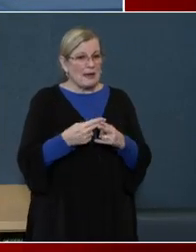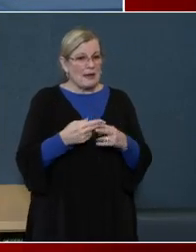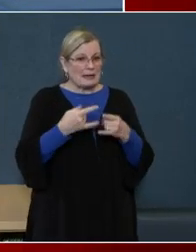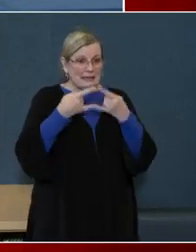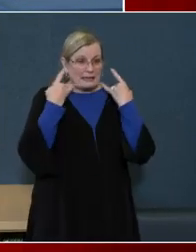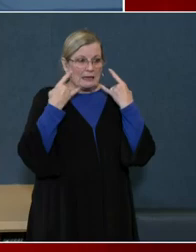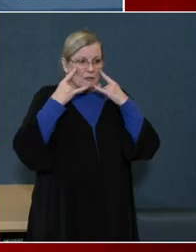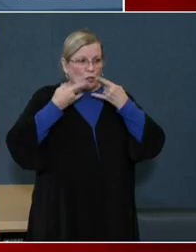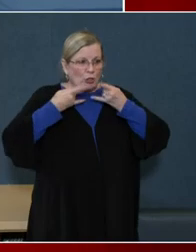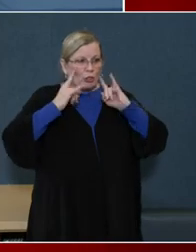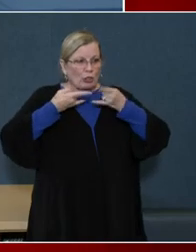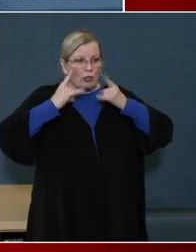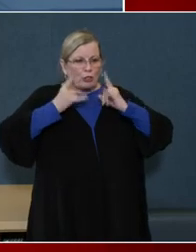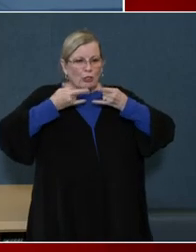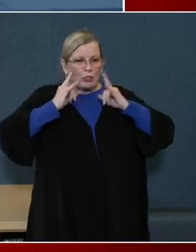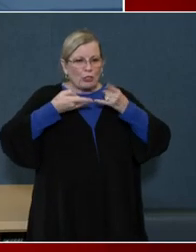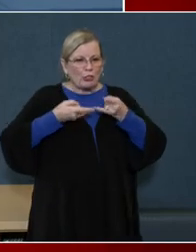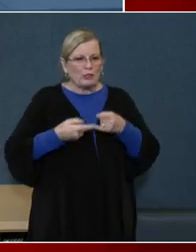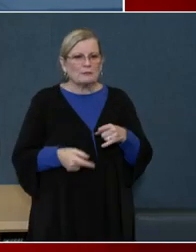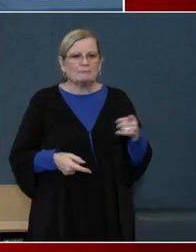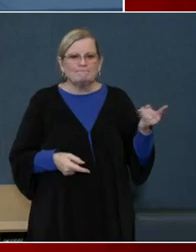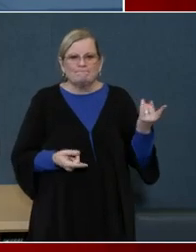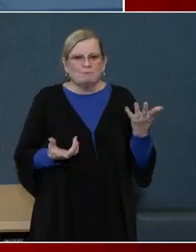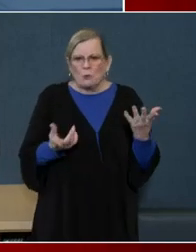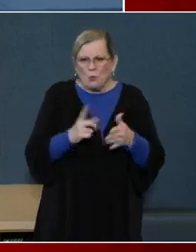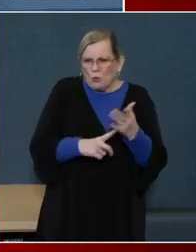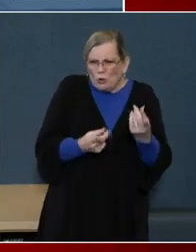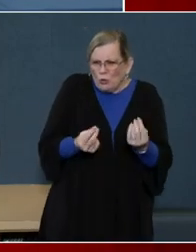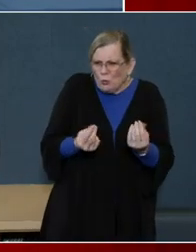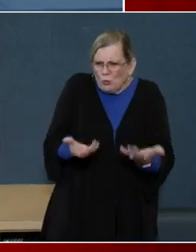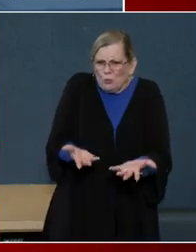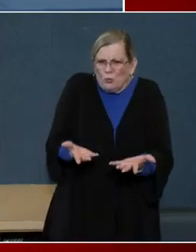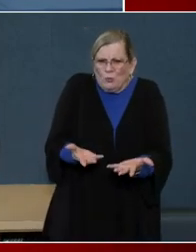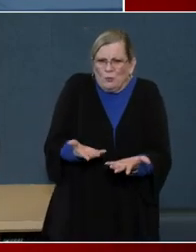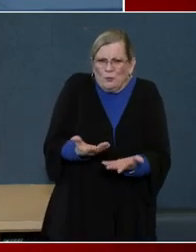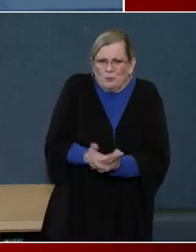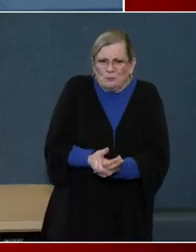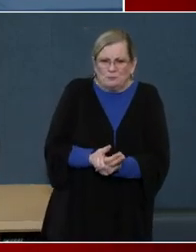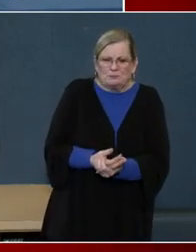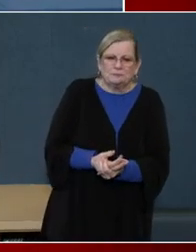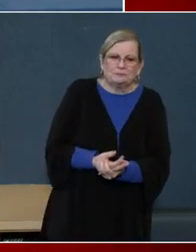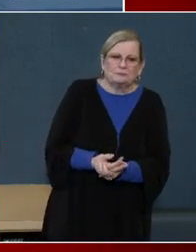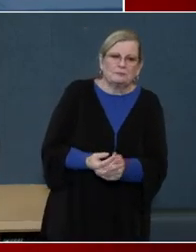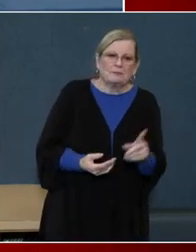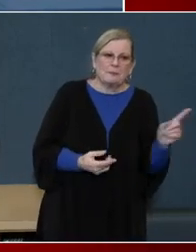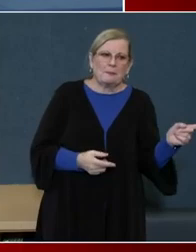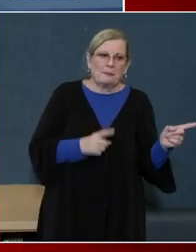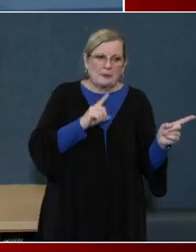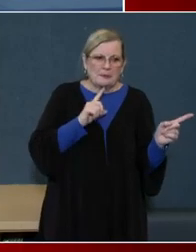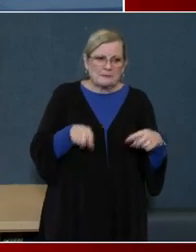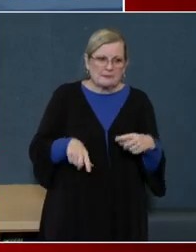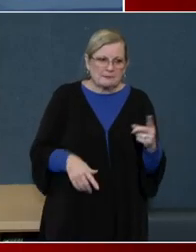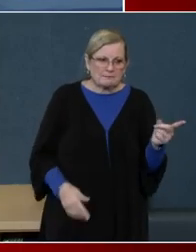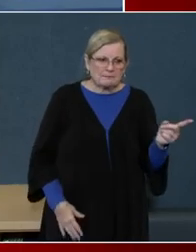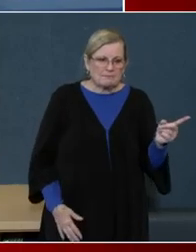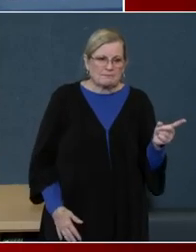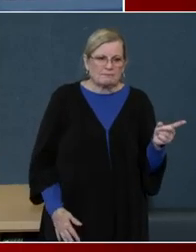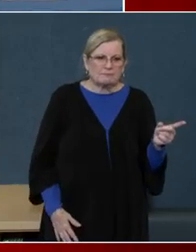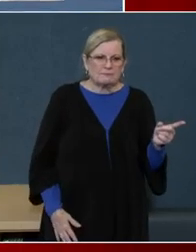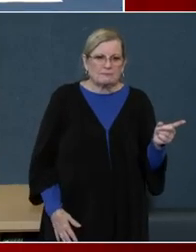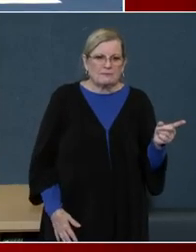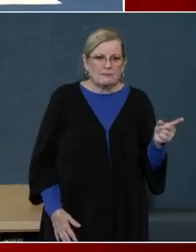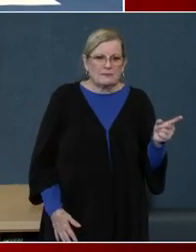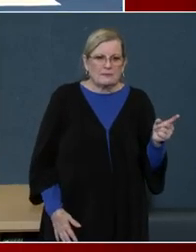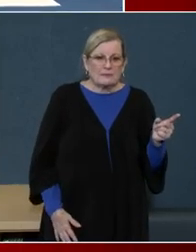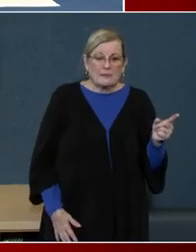and what will be done by the school to reinforce this? Is there any punishment if the students keep taking off their masks while on that? So what